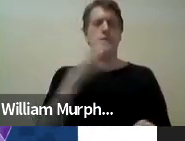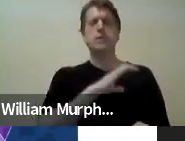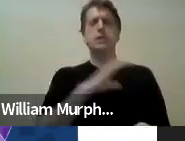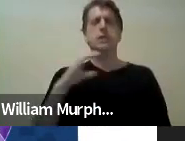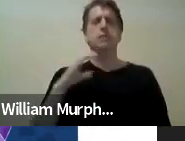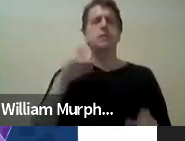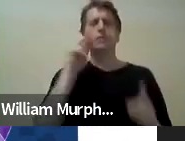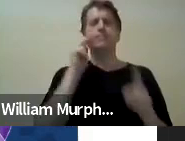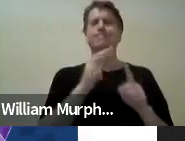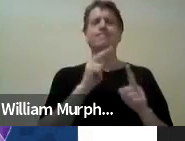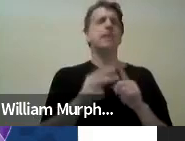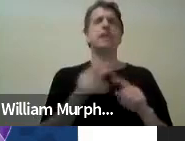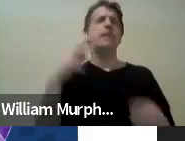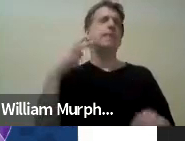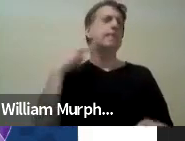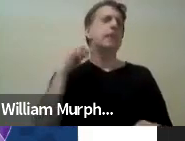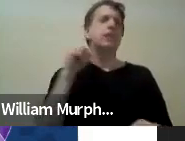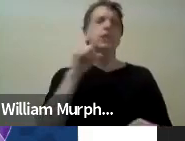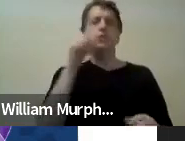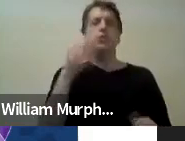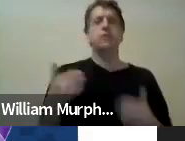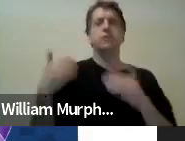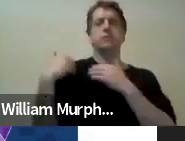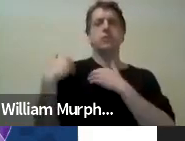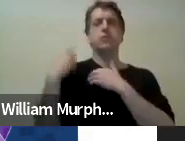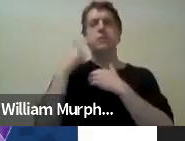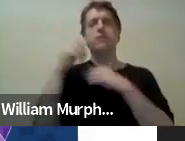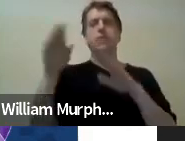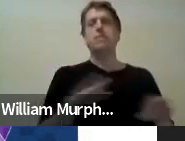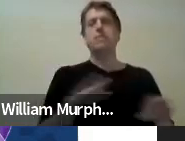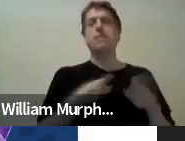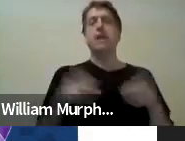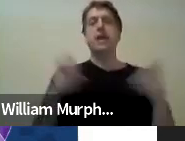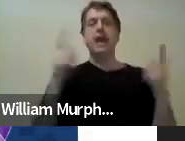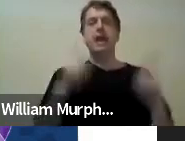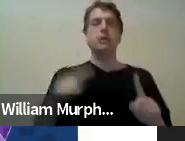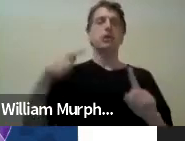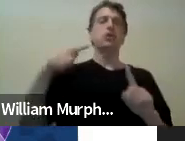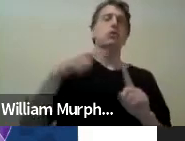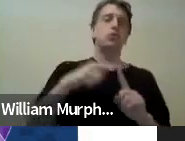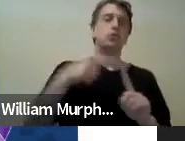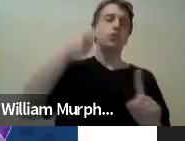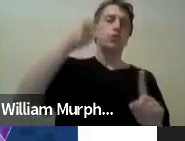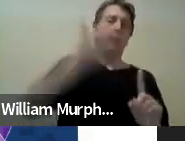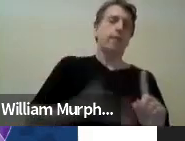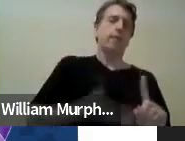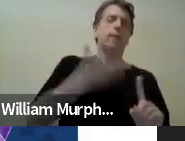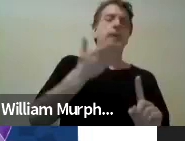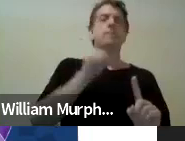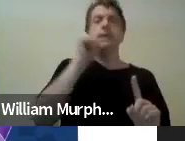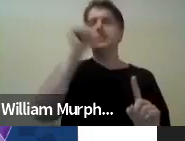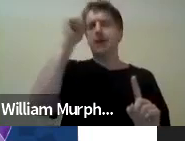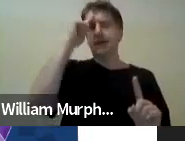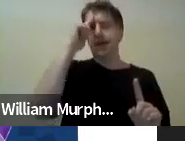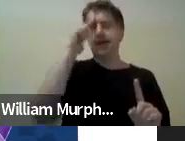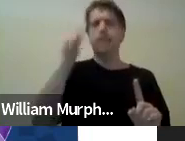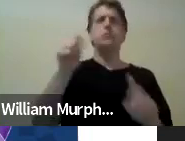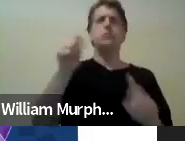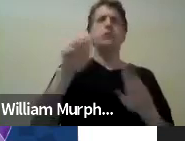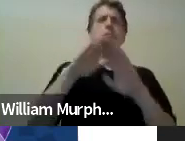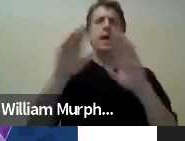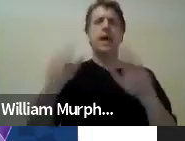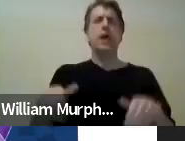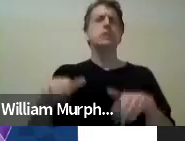victim is not responsible for the behavior that is happening to them. And so it's not up to the housing provider to put that on them. You know,